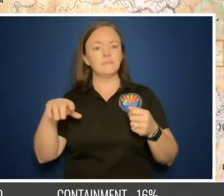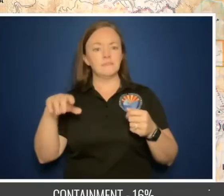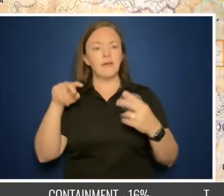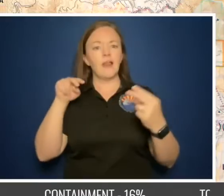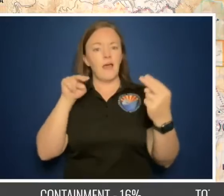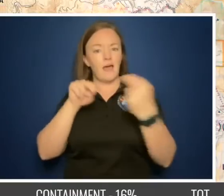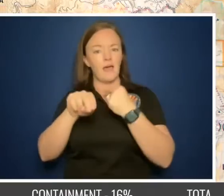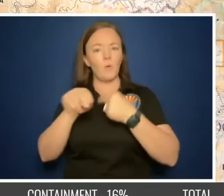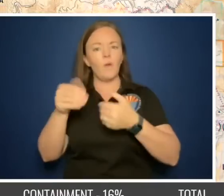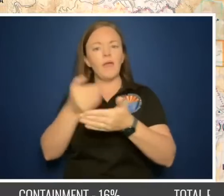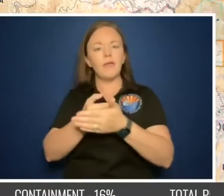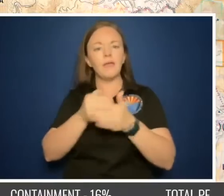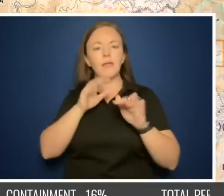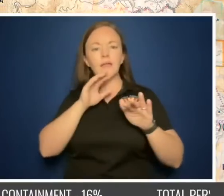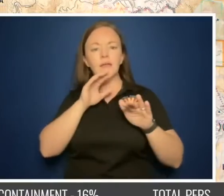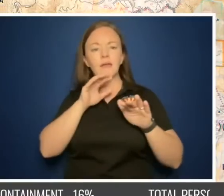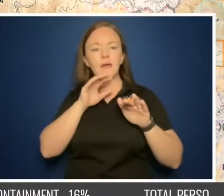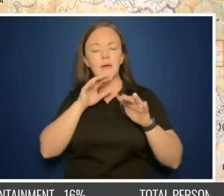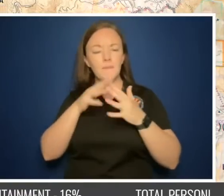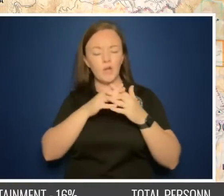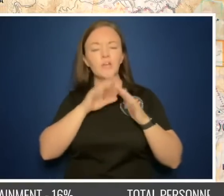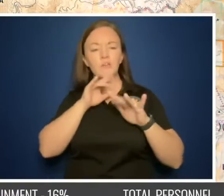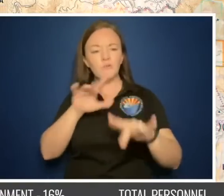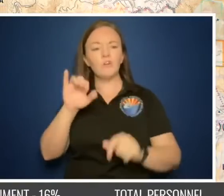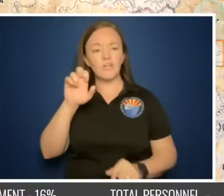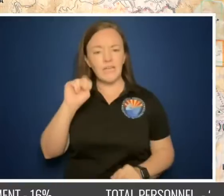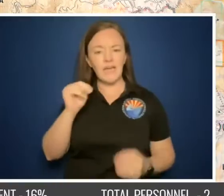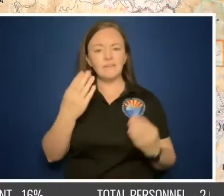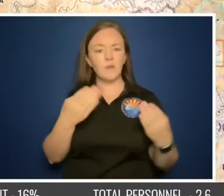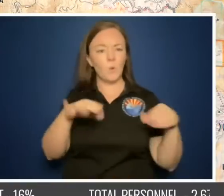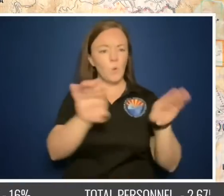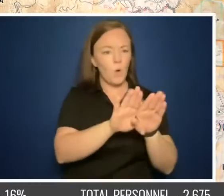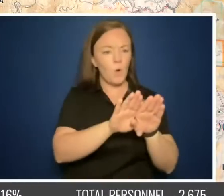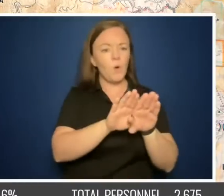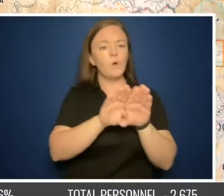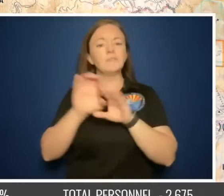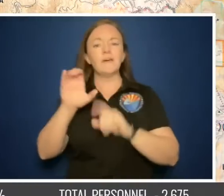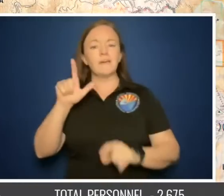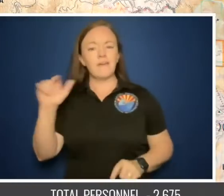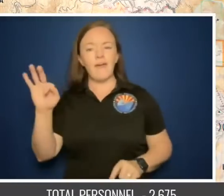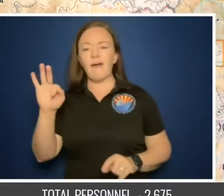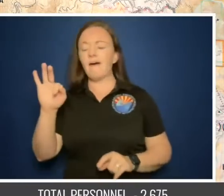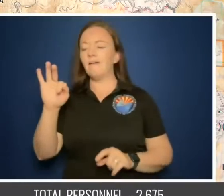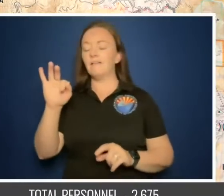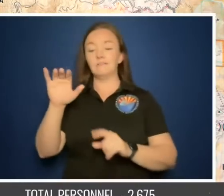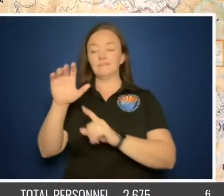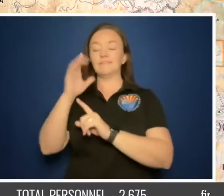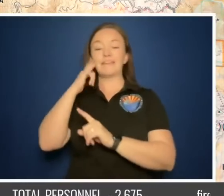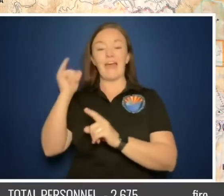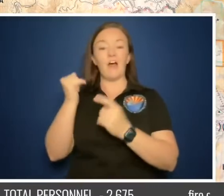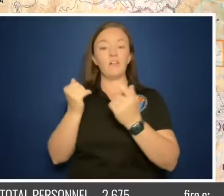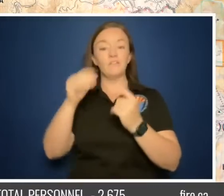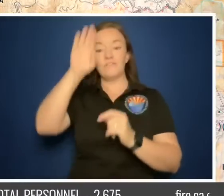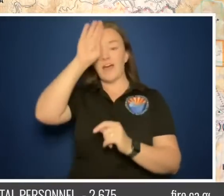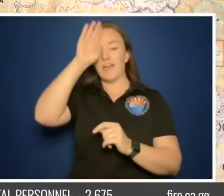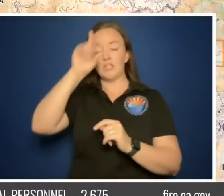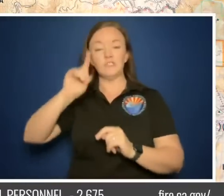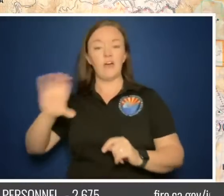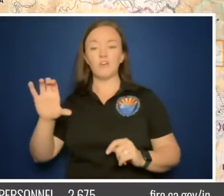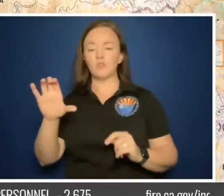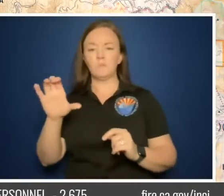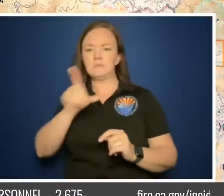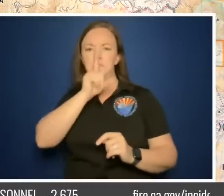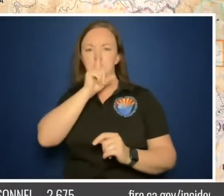Canyon on warning status, yet on all of the CAL FIRE documents, our area is not listed. Why is that? Are we in the evac warning